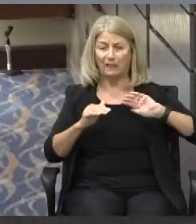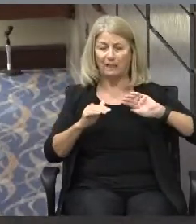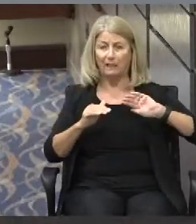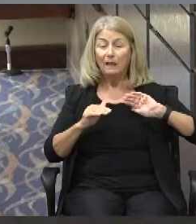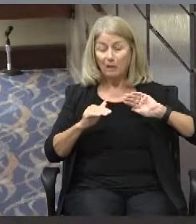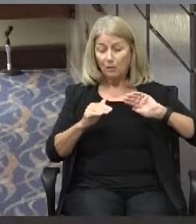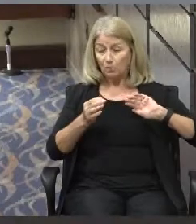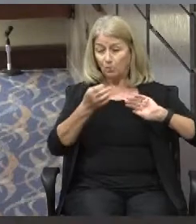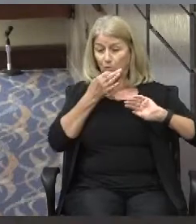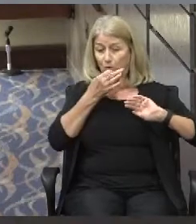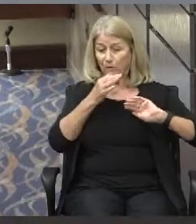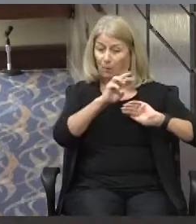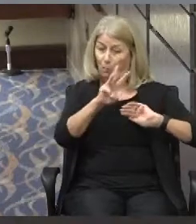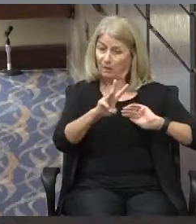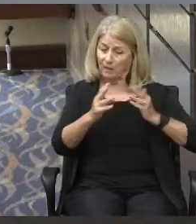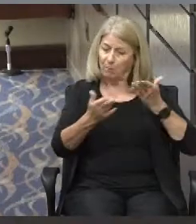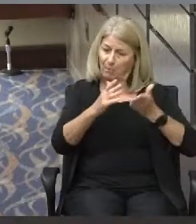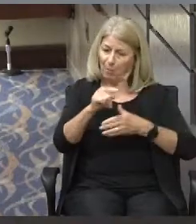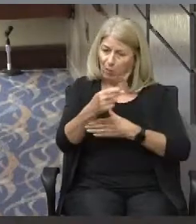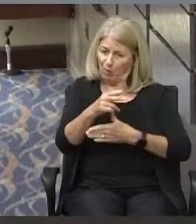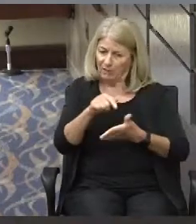Thursday this week, I believe.